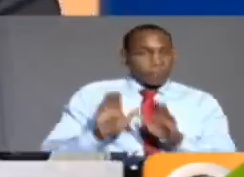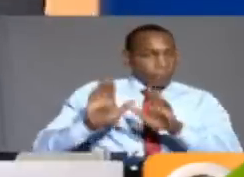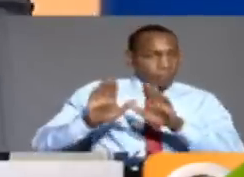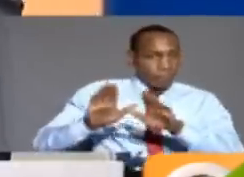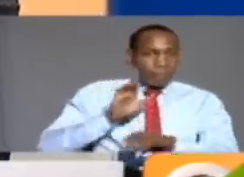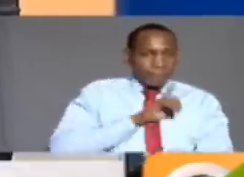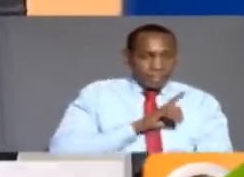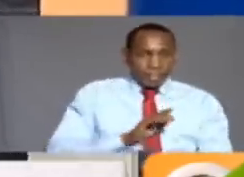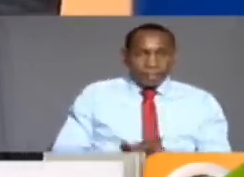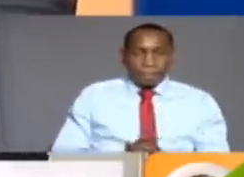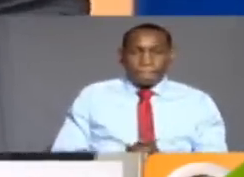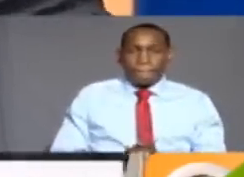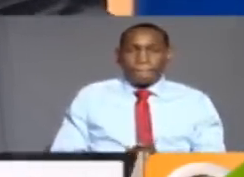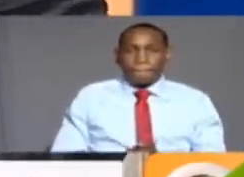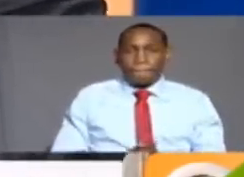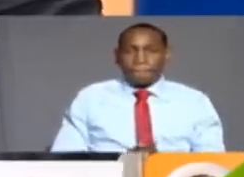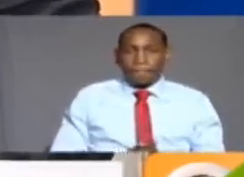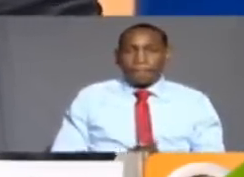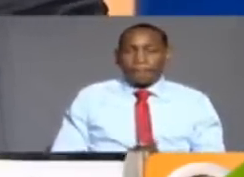a first timer. I'll give you a time. So